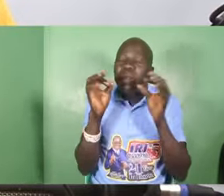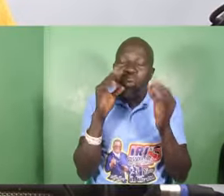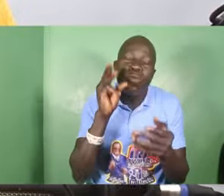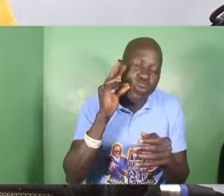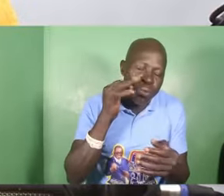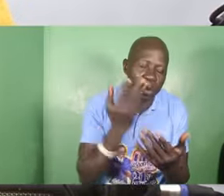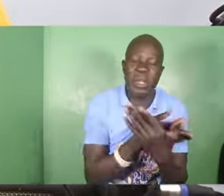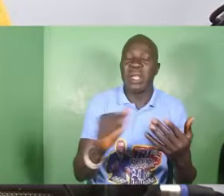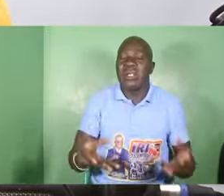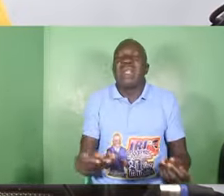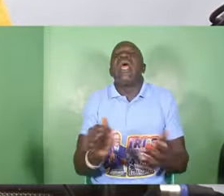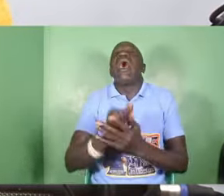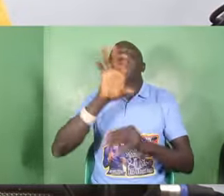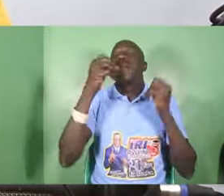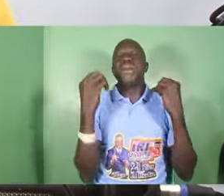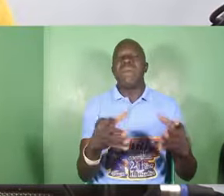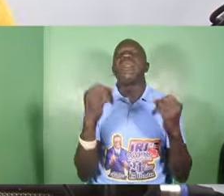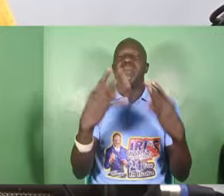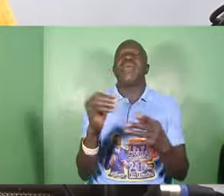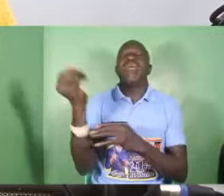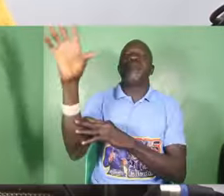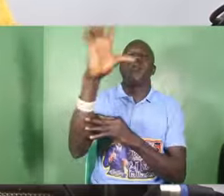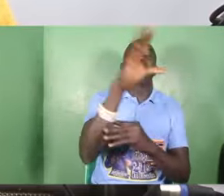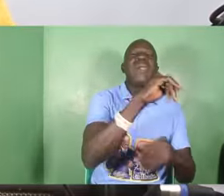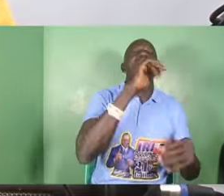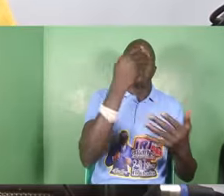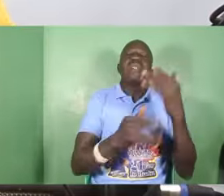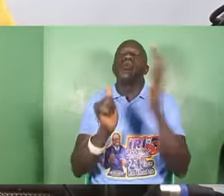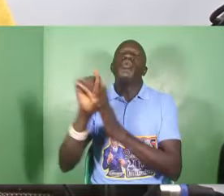And from the fatness of the earth, and plenty of corn,